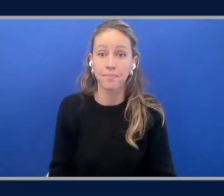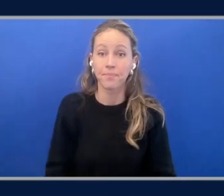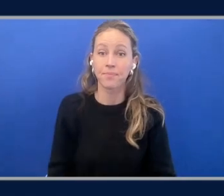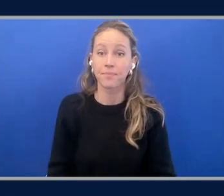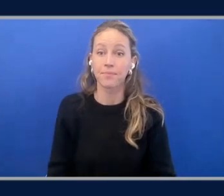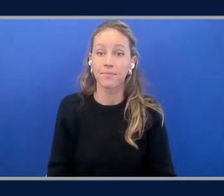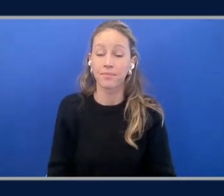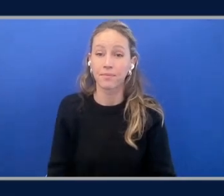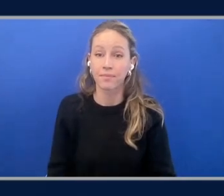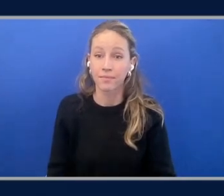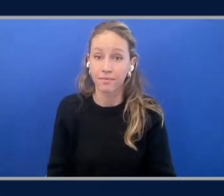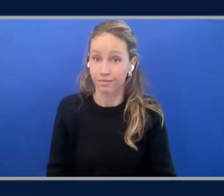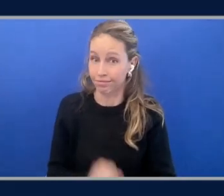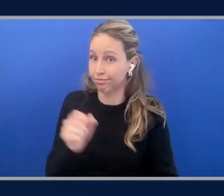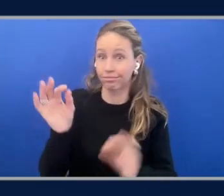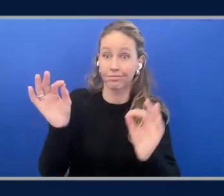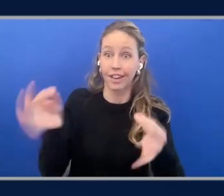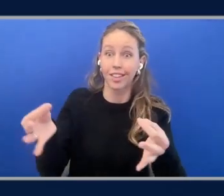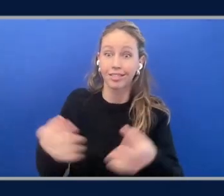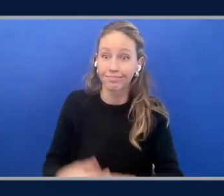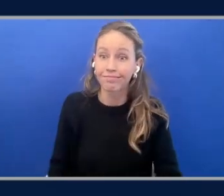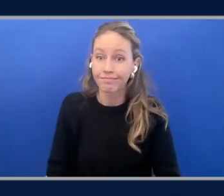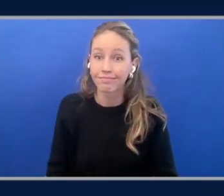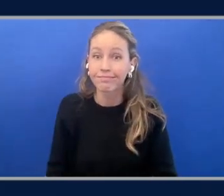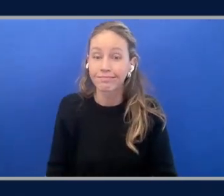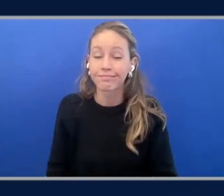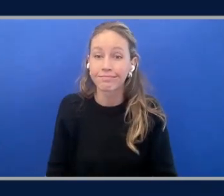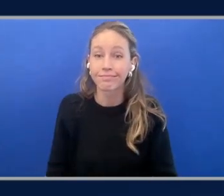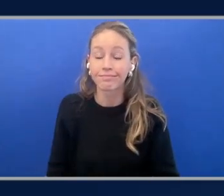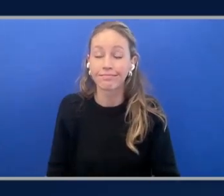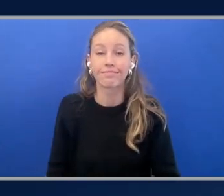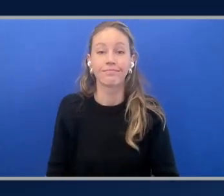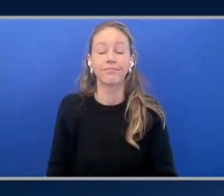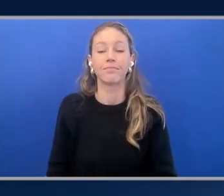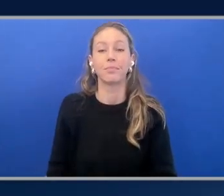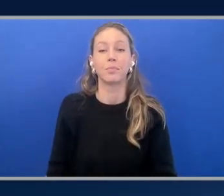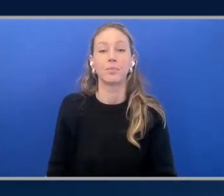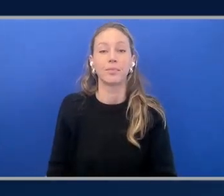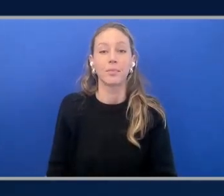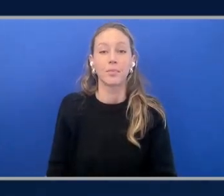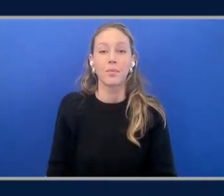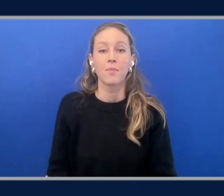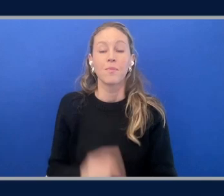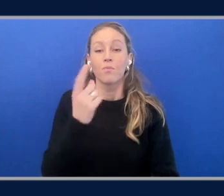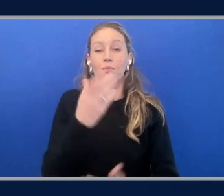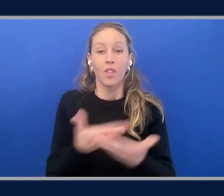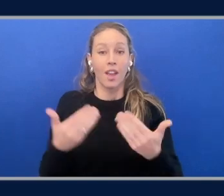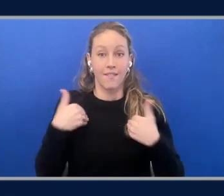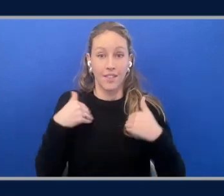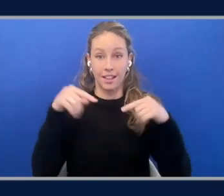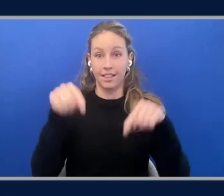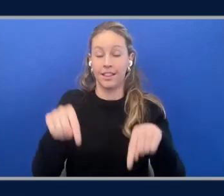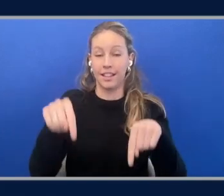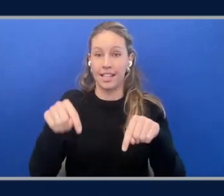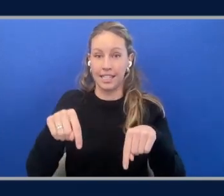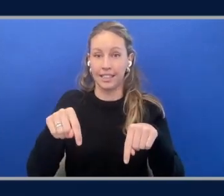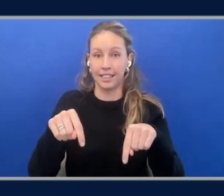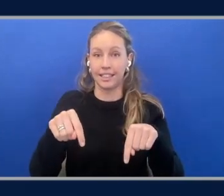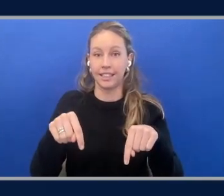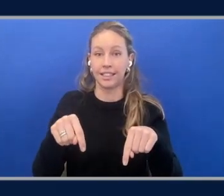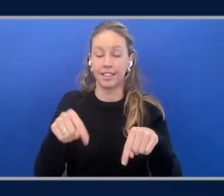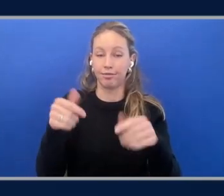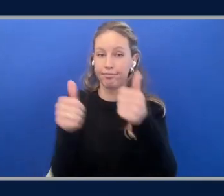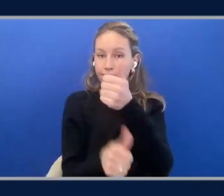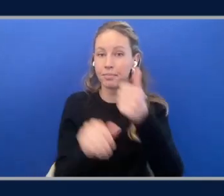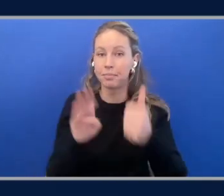Think so? Definitely. So one of the things of having this as part of Bedrock, like you